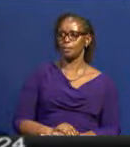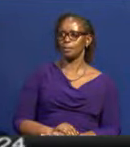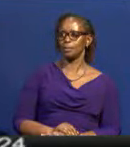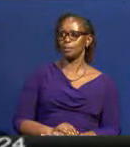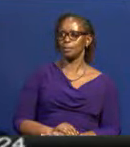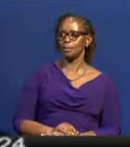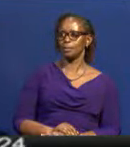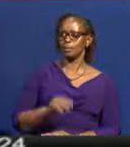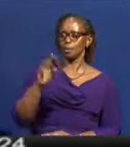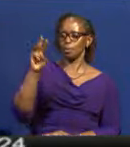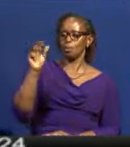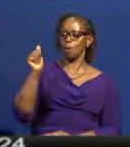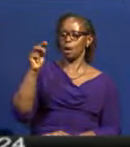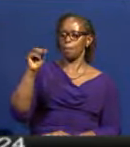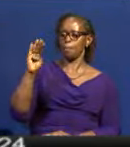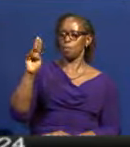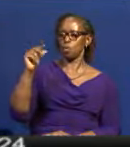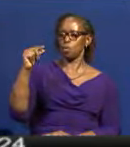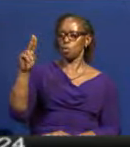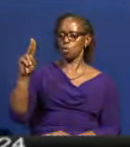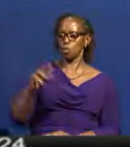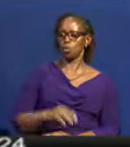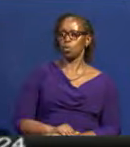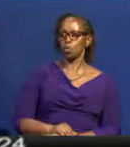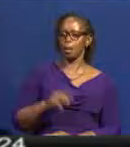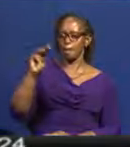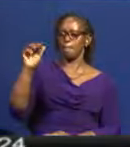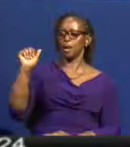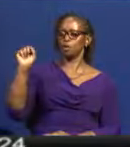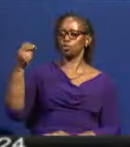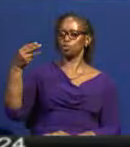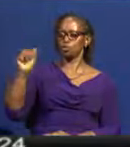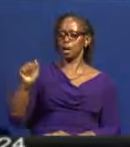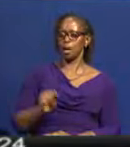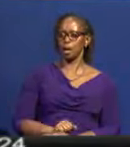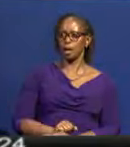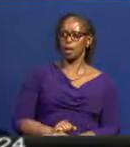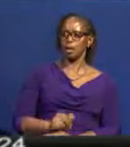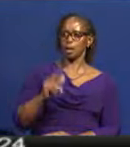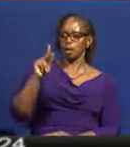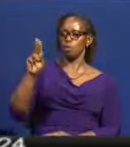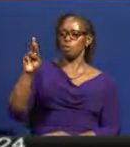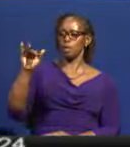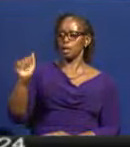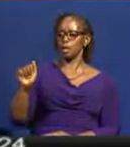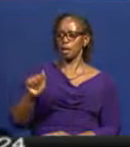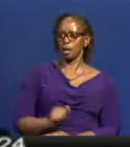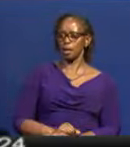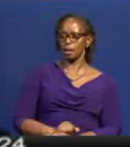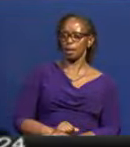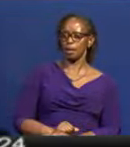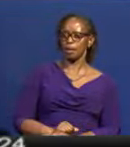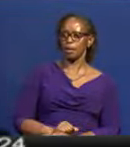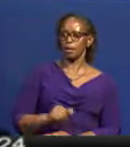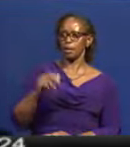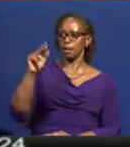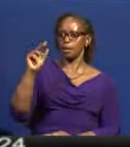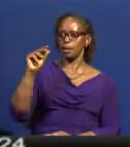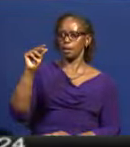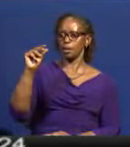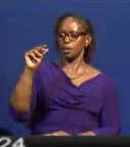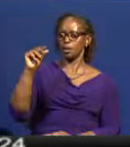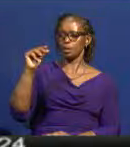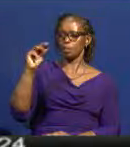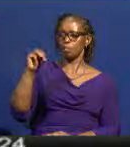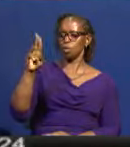Wambogo Wainaina, Mashua Waidhaka, Kuria Kimani, George Kitonga